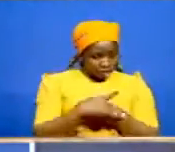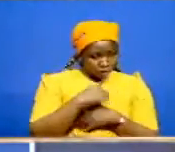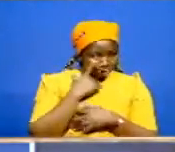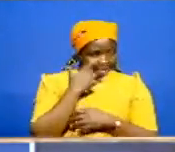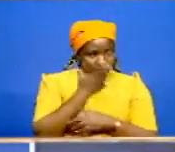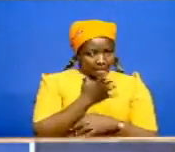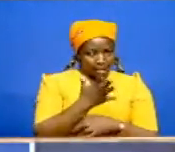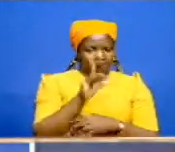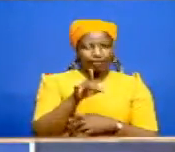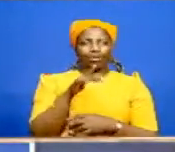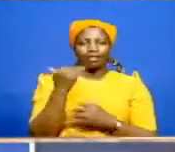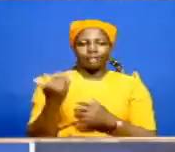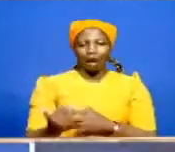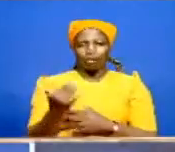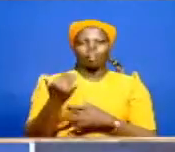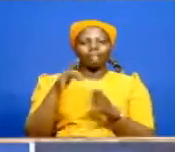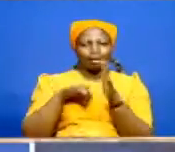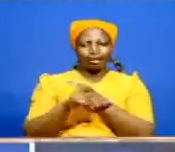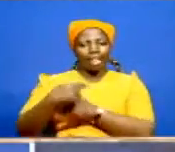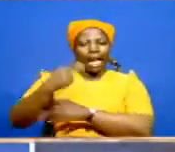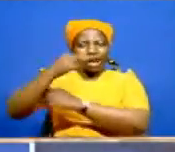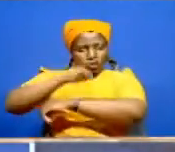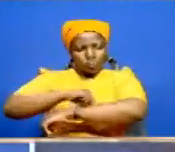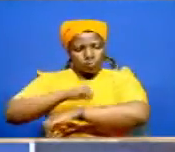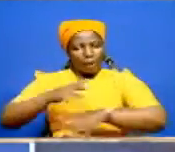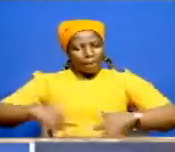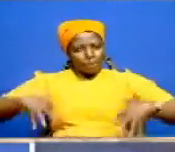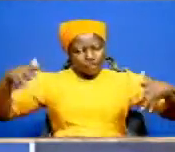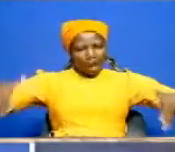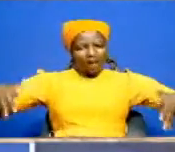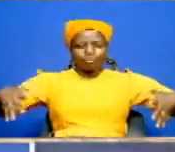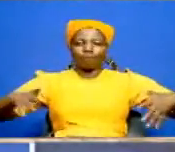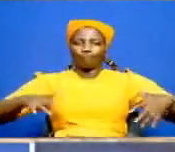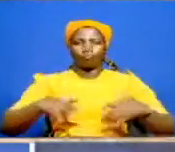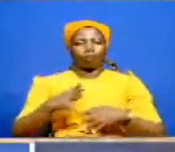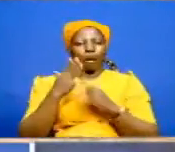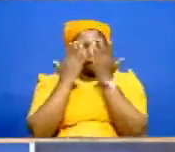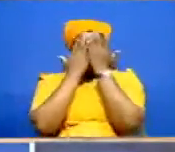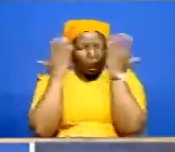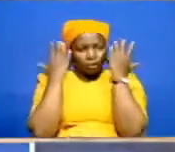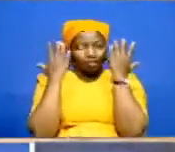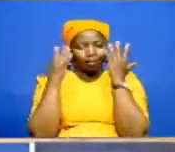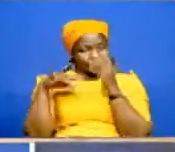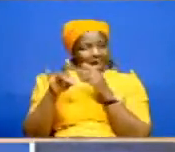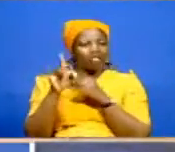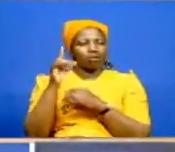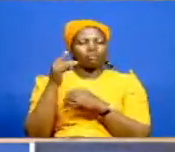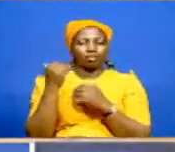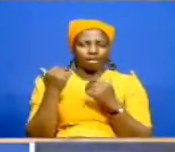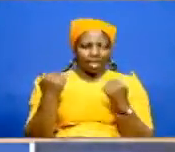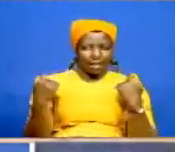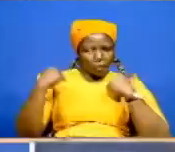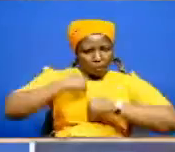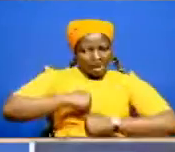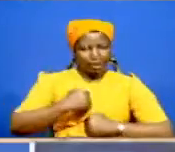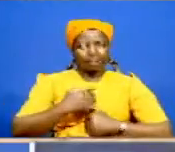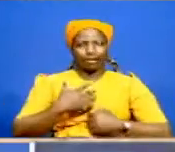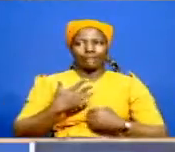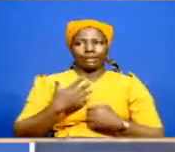Ako mnono na ni mweupe. Na hiyo alikuwa amevaa t-shirt ya grey na jeans ya blue.